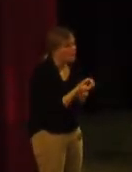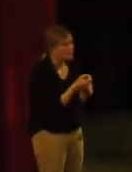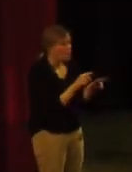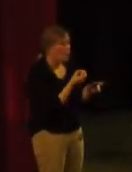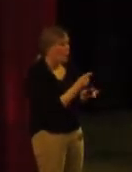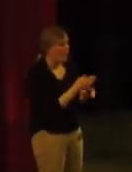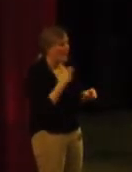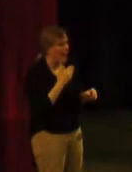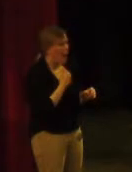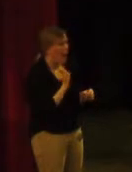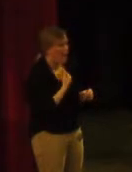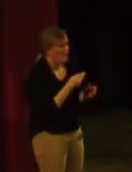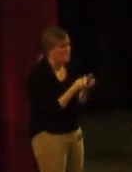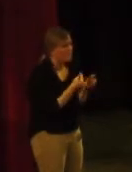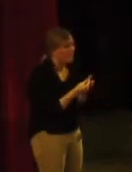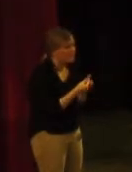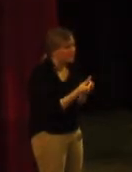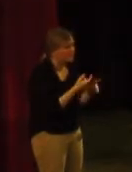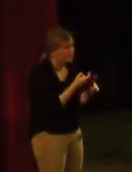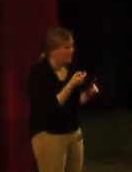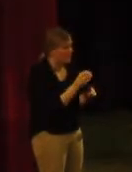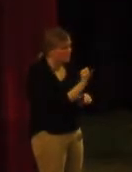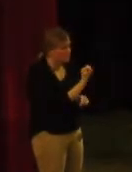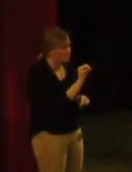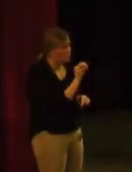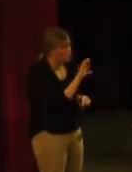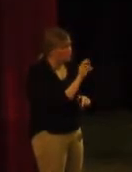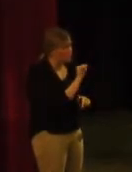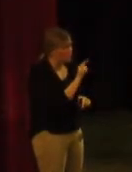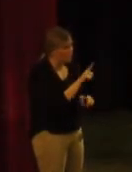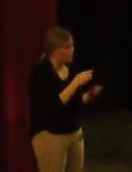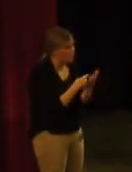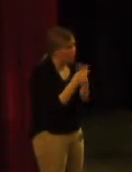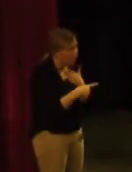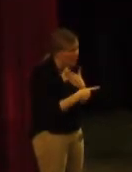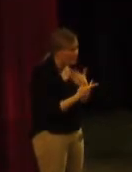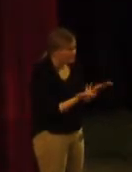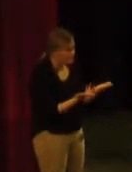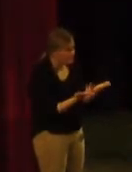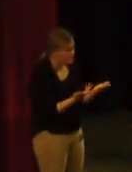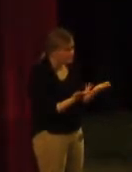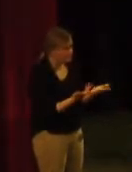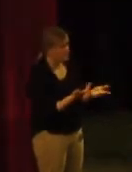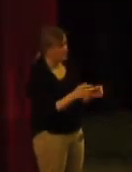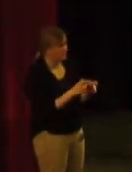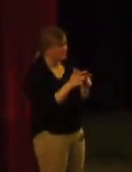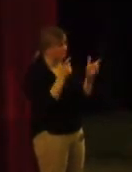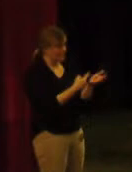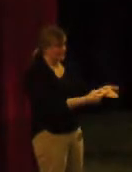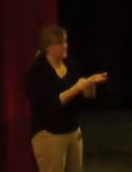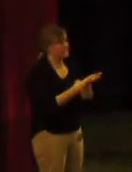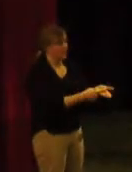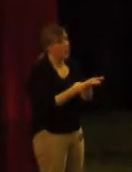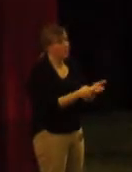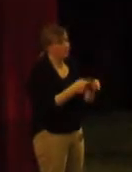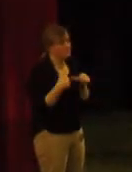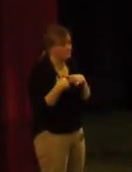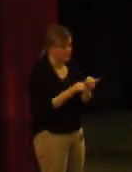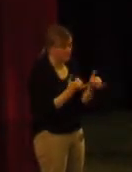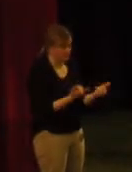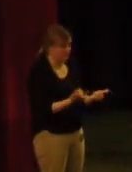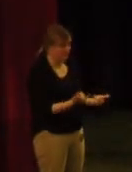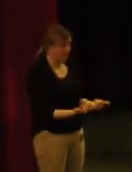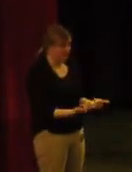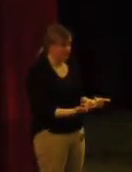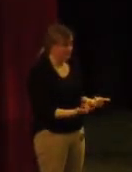programs? So that path to citizenship is sort of the big discussion that's still out there even today. Now,